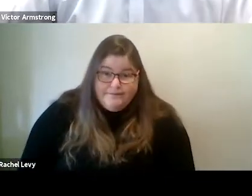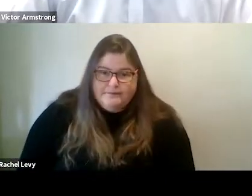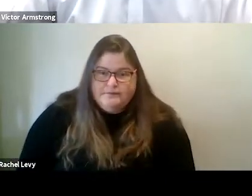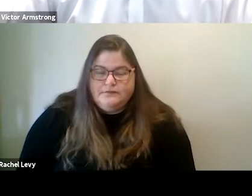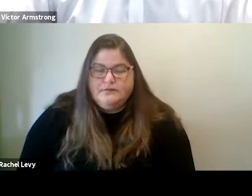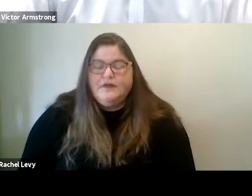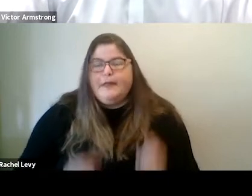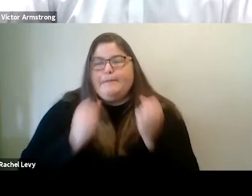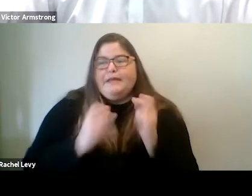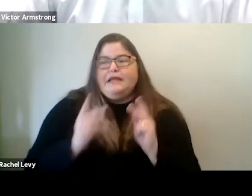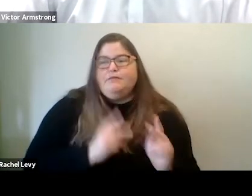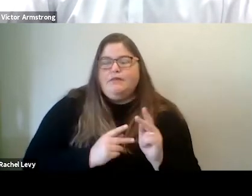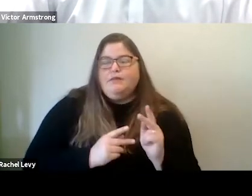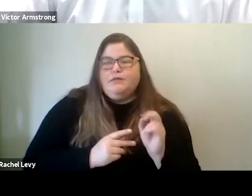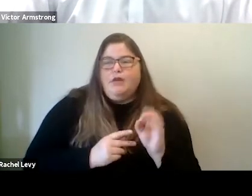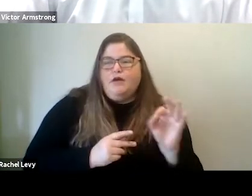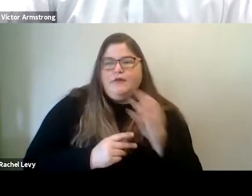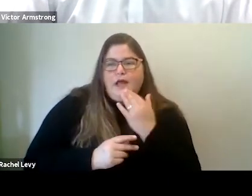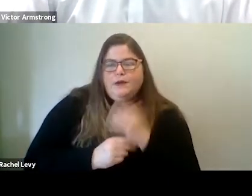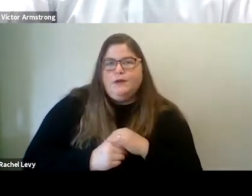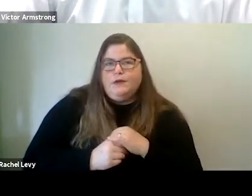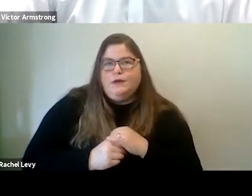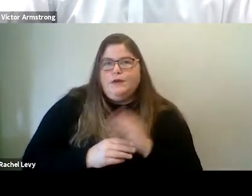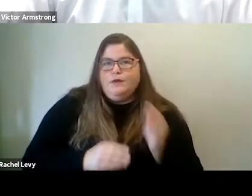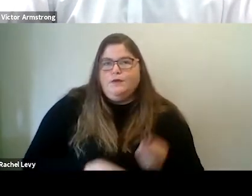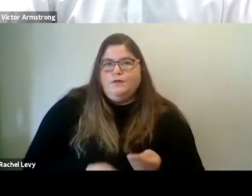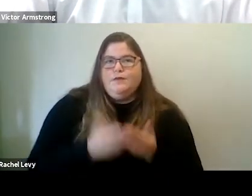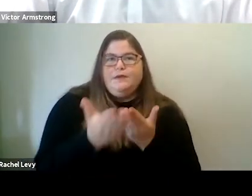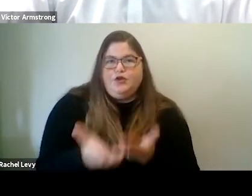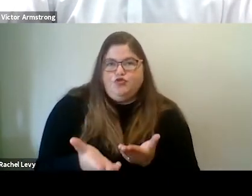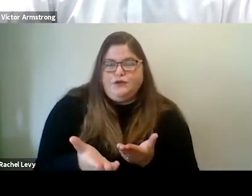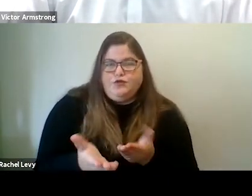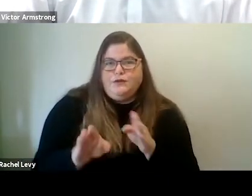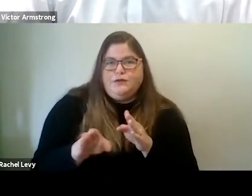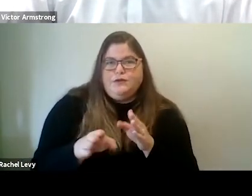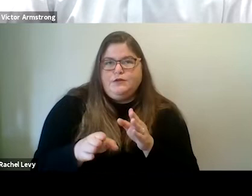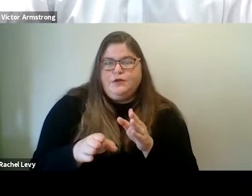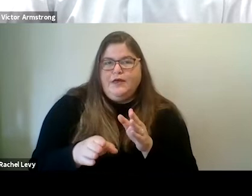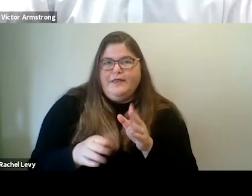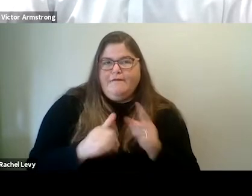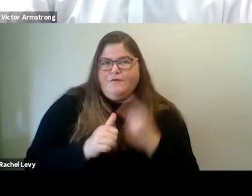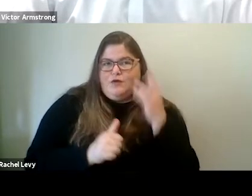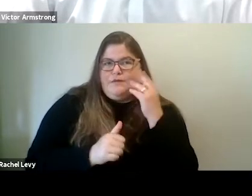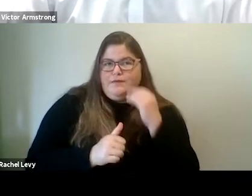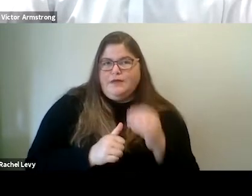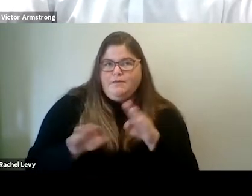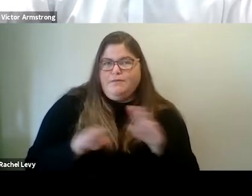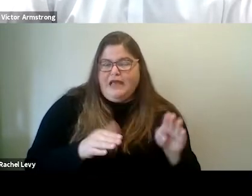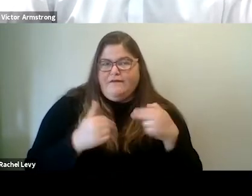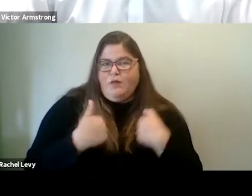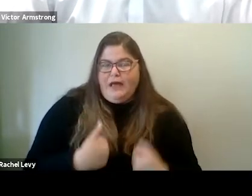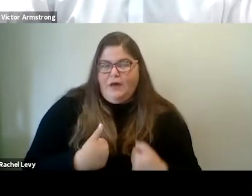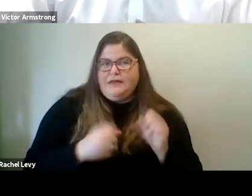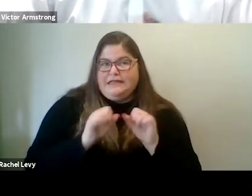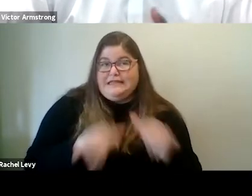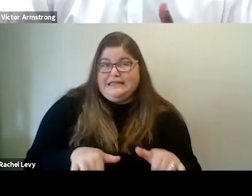For many people of color, the introduction to the behavioral health system ends up being in the back of a